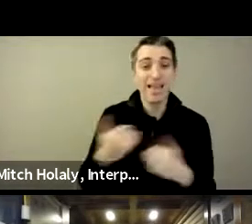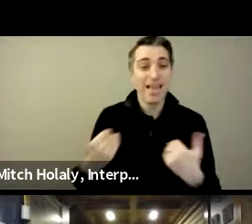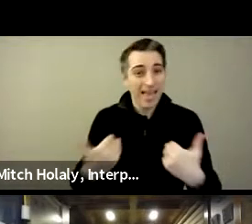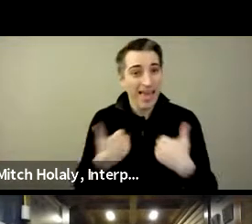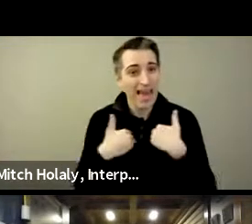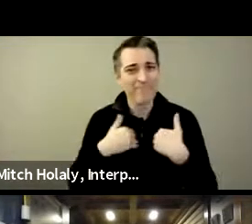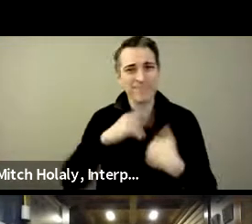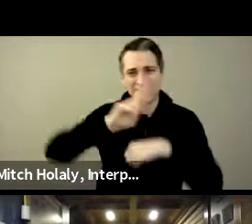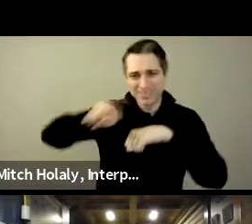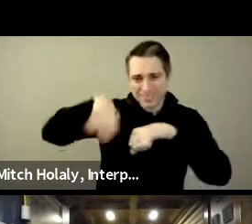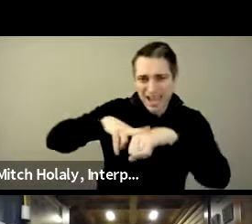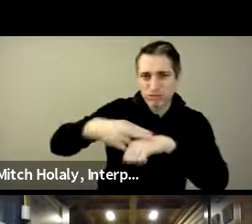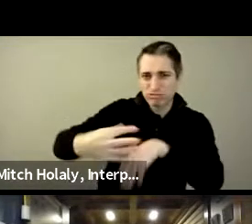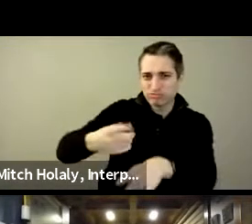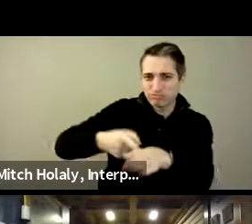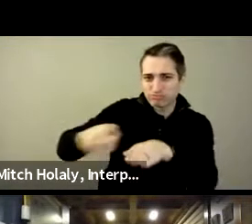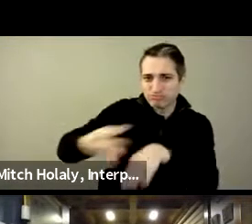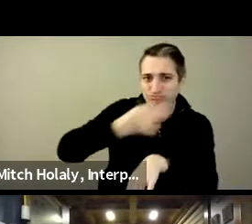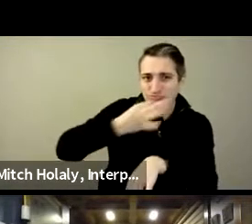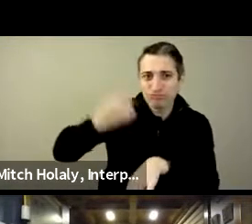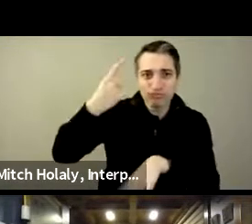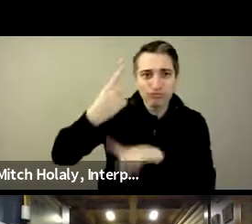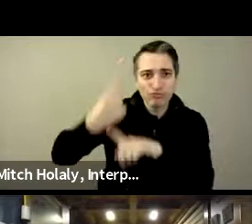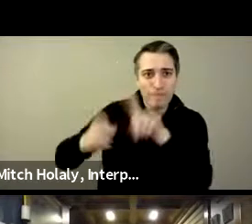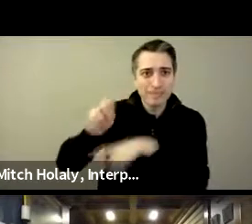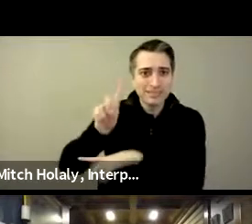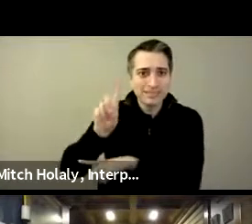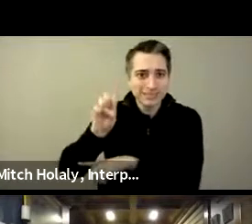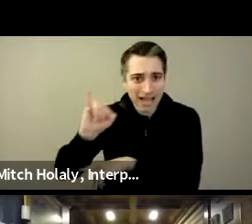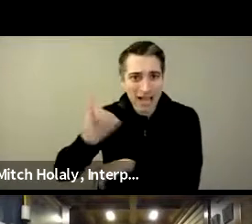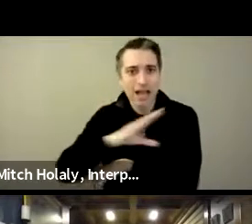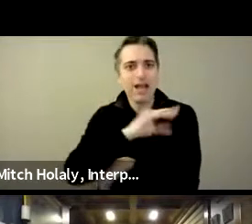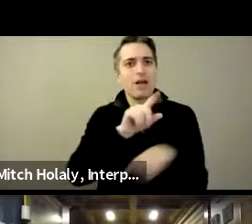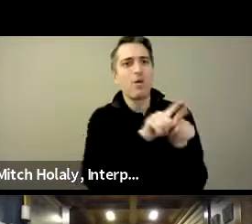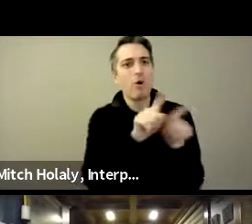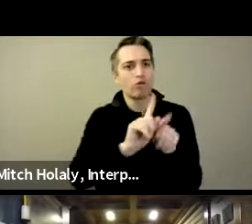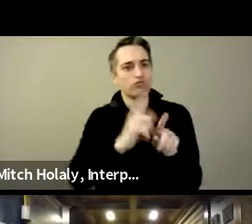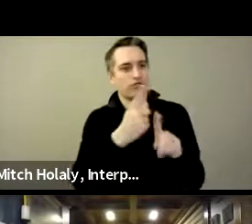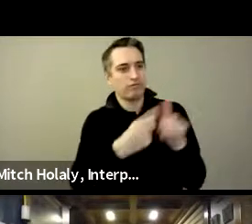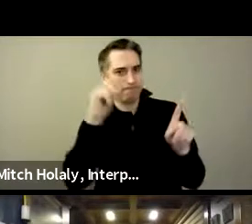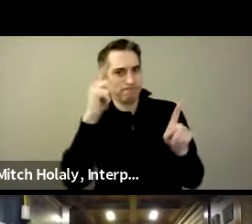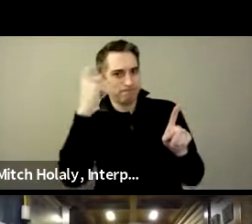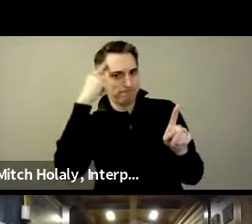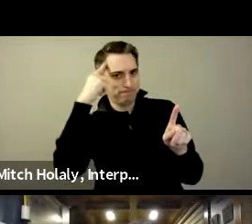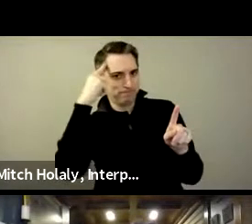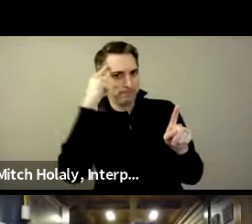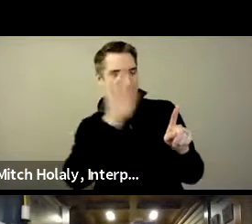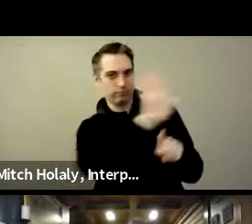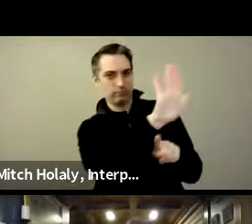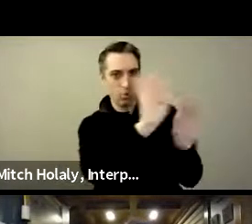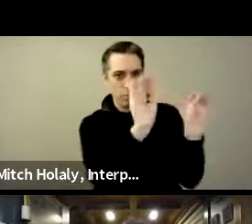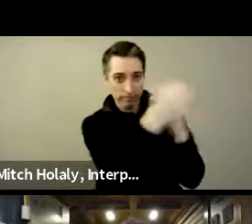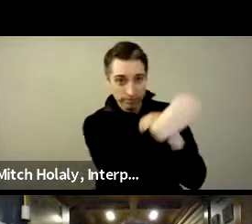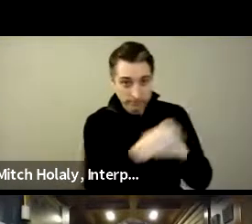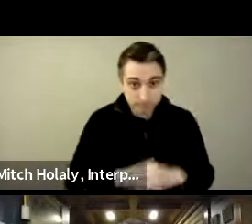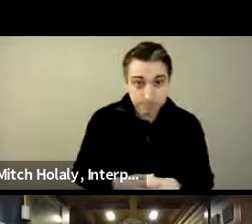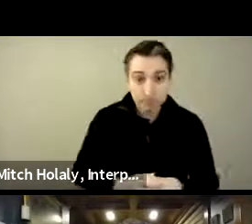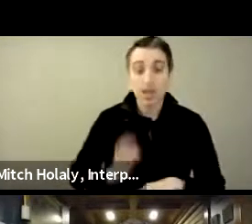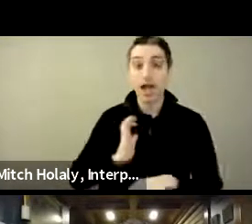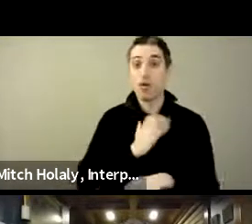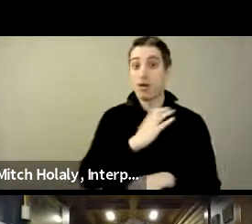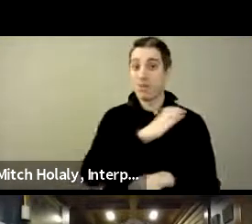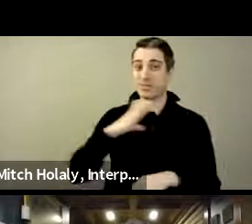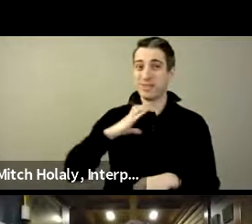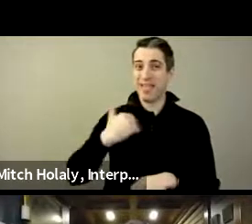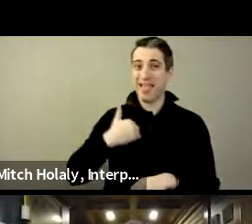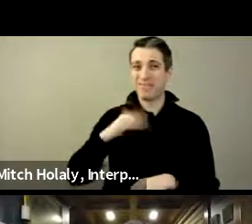on DEI, as well as state leaders, including members of the Executive Office. Our council body is made up of